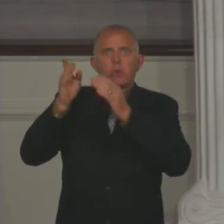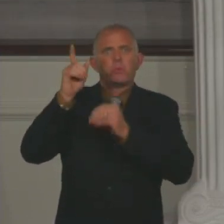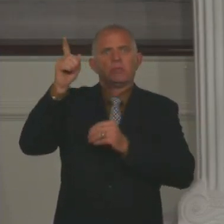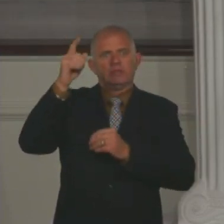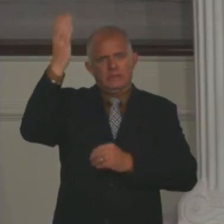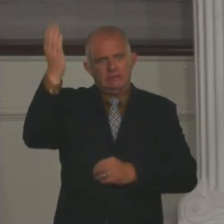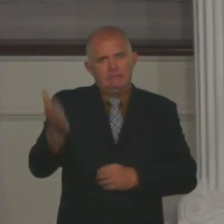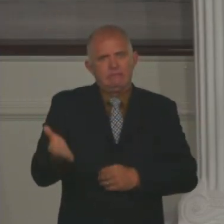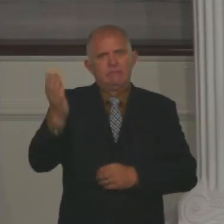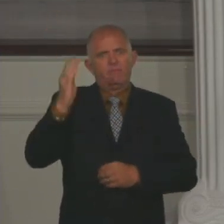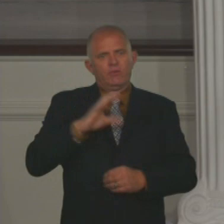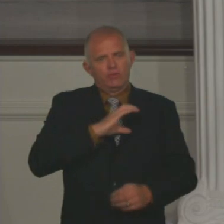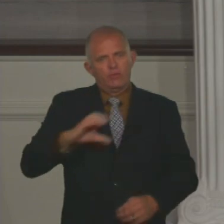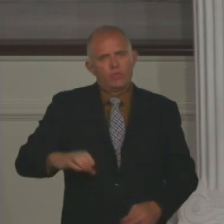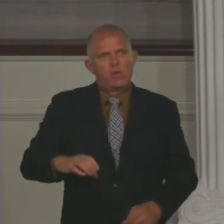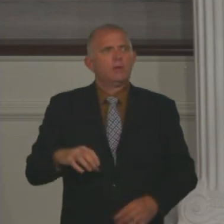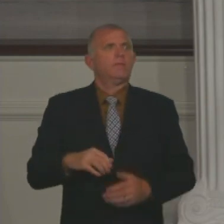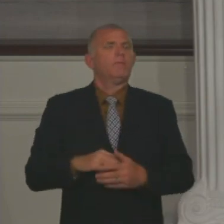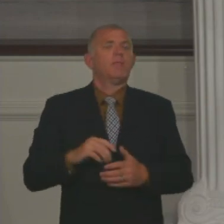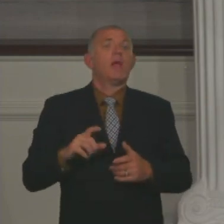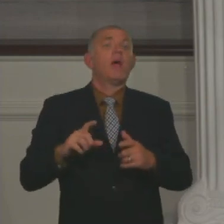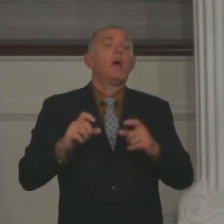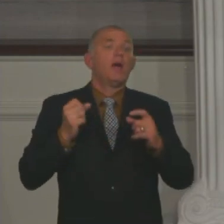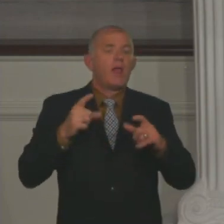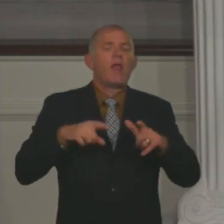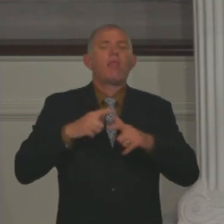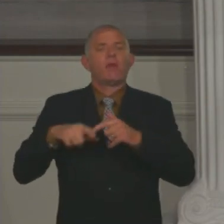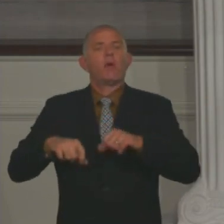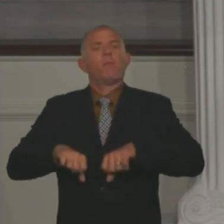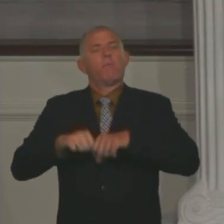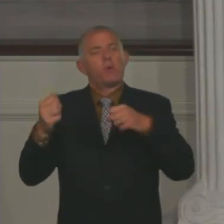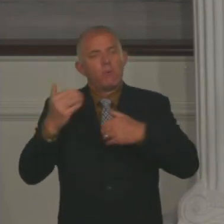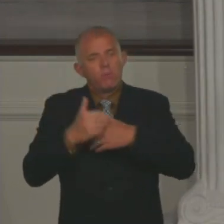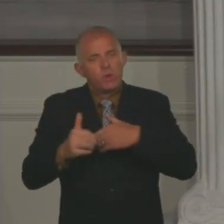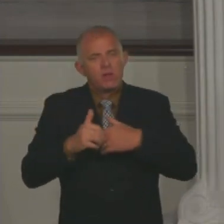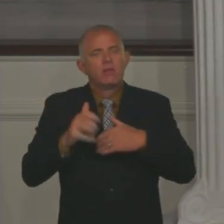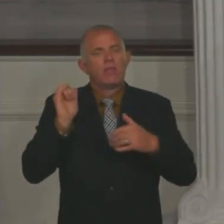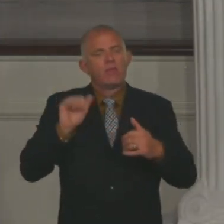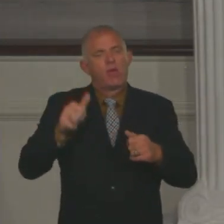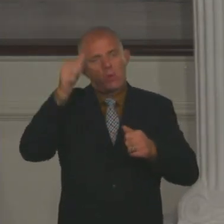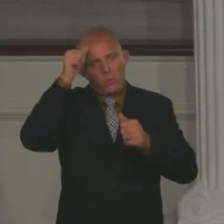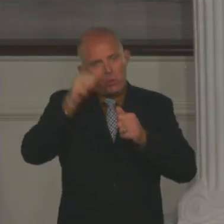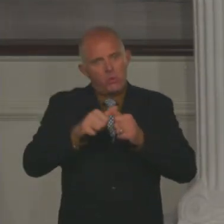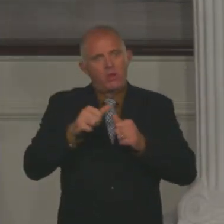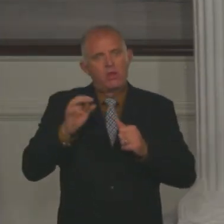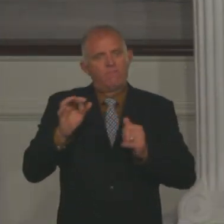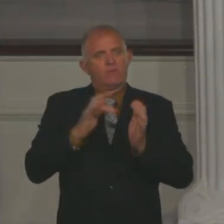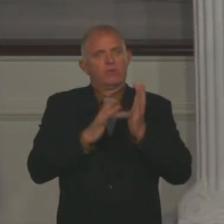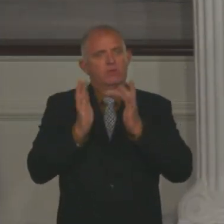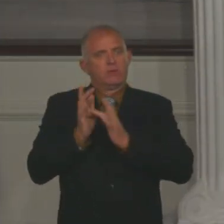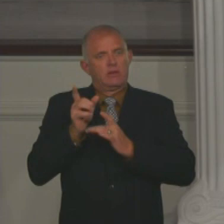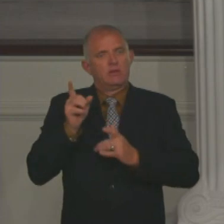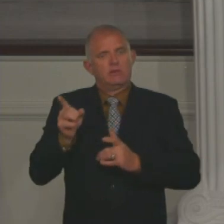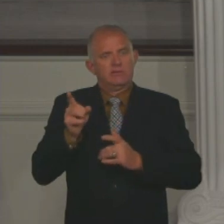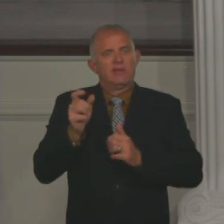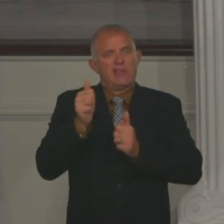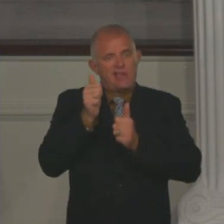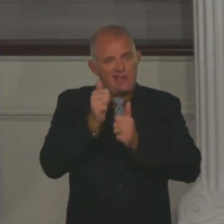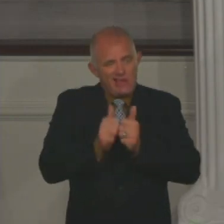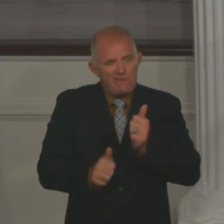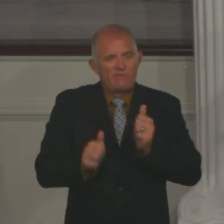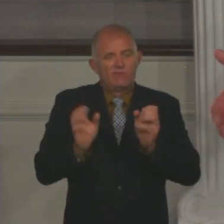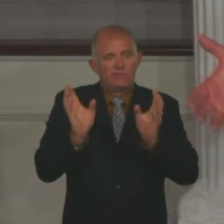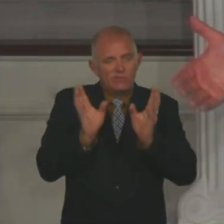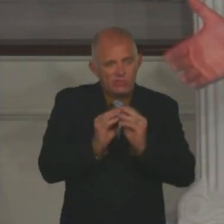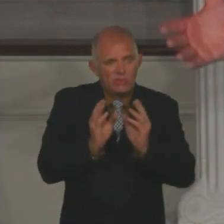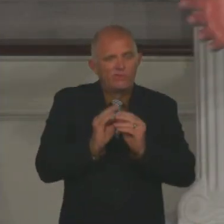then the breaking of bread. And I think that is a remembrance of the person of Jesus. Every service ought to be filled, exalting God's Son, hearing God's Word,